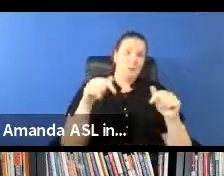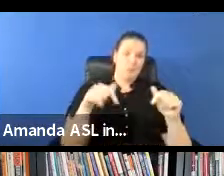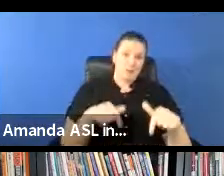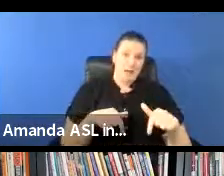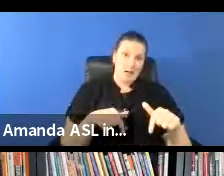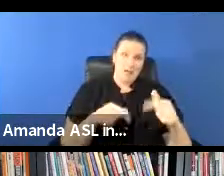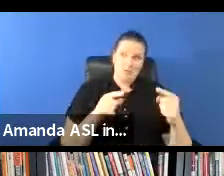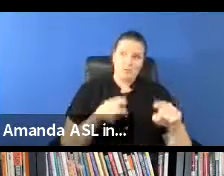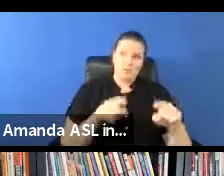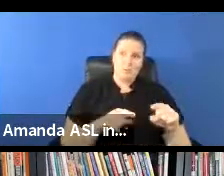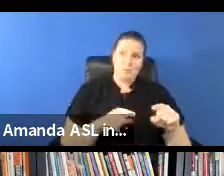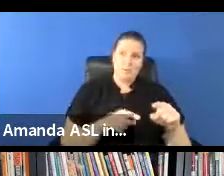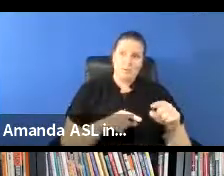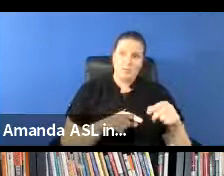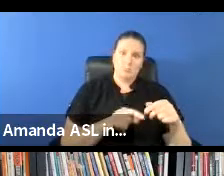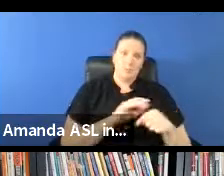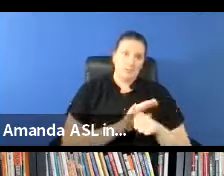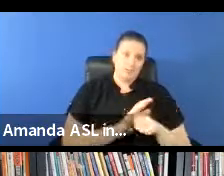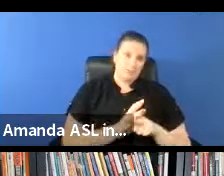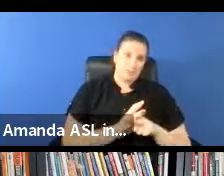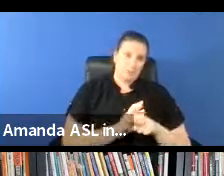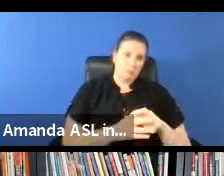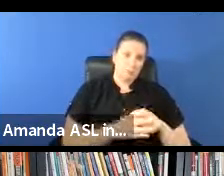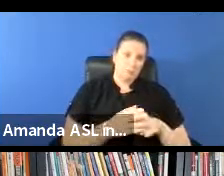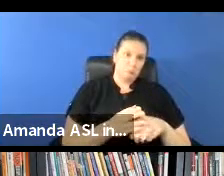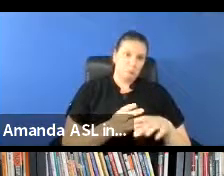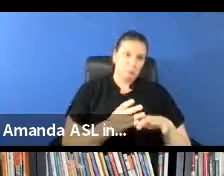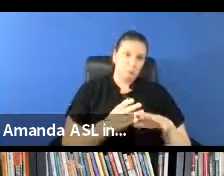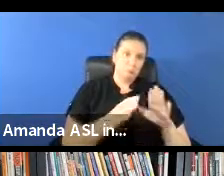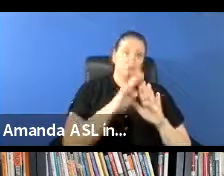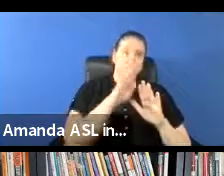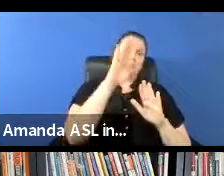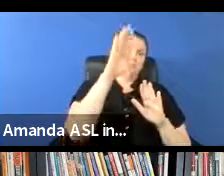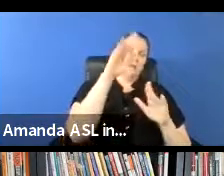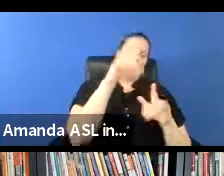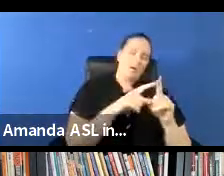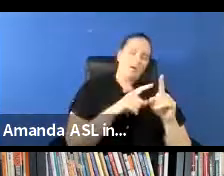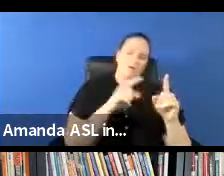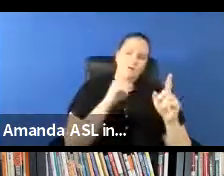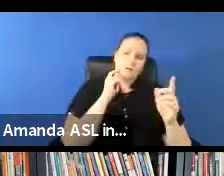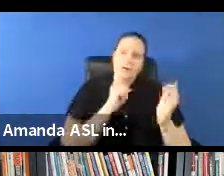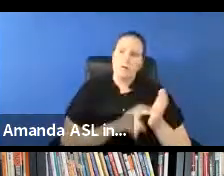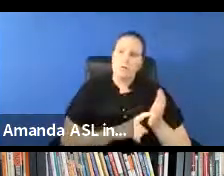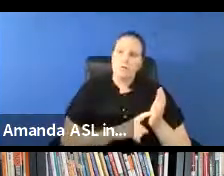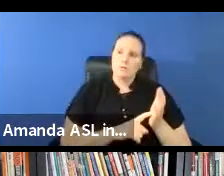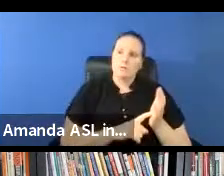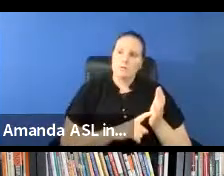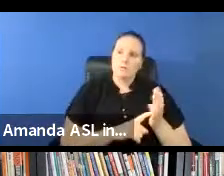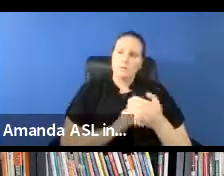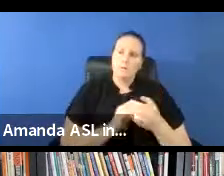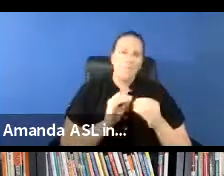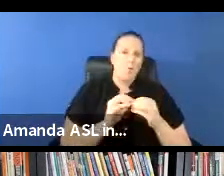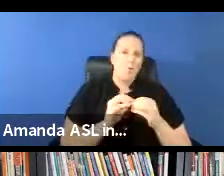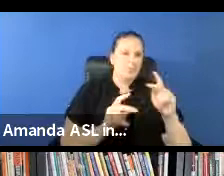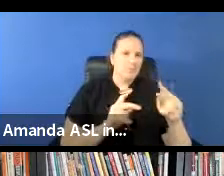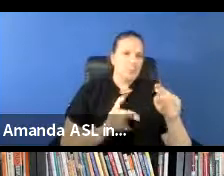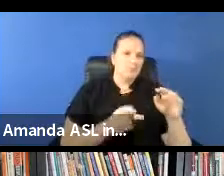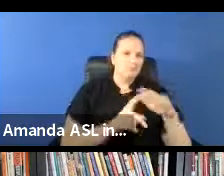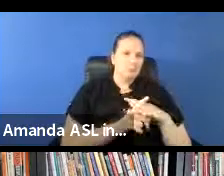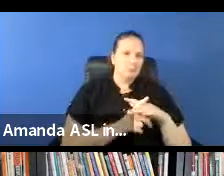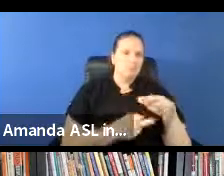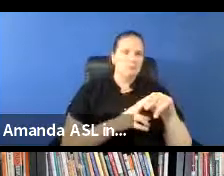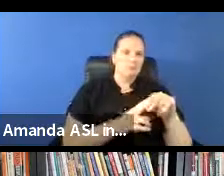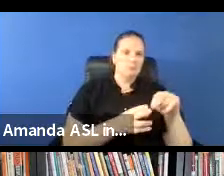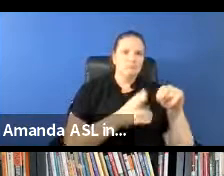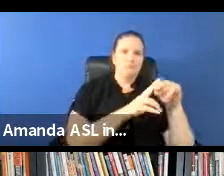during the height of the pandemic, but we are seeing indications of increasing numbers. So we have to be